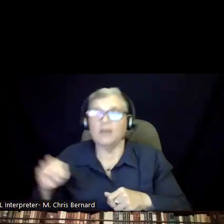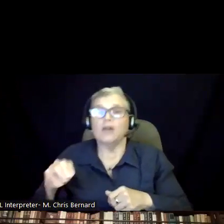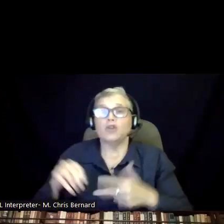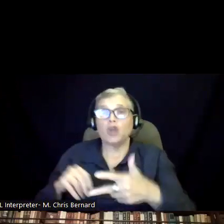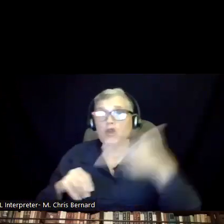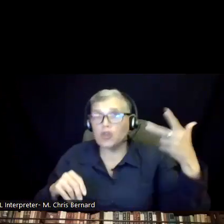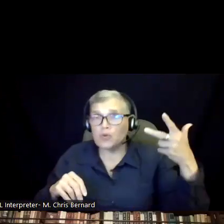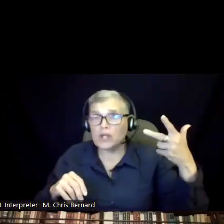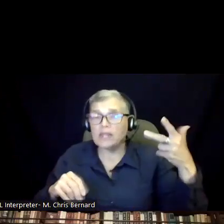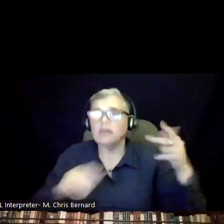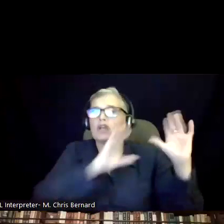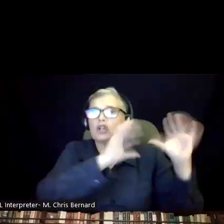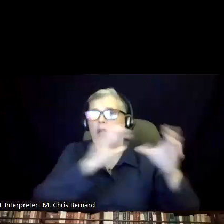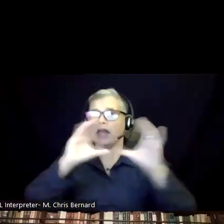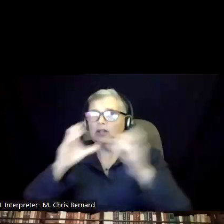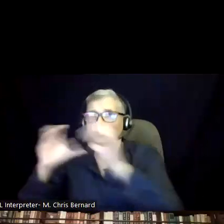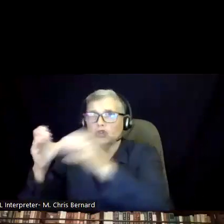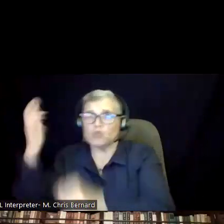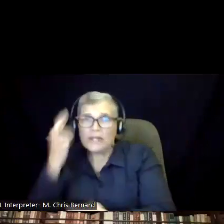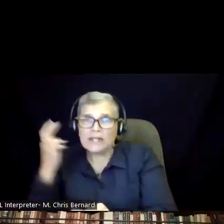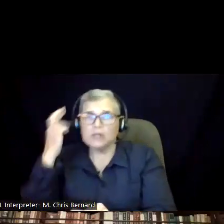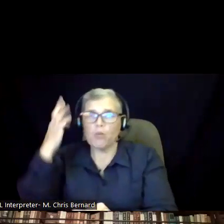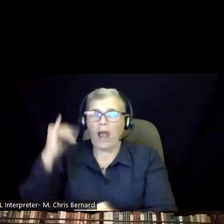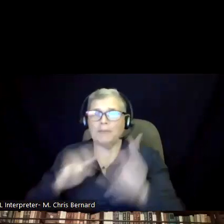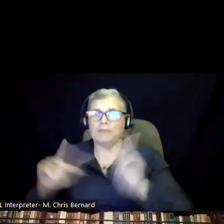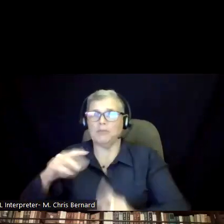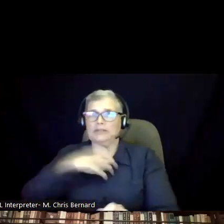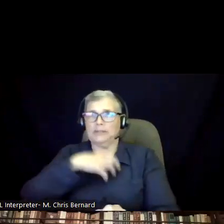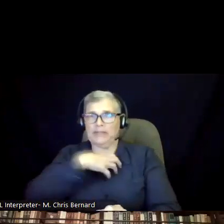categories of critiques of the North American model of wildlife conservation.